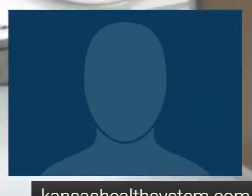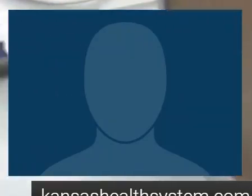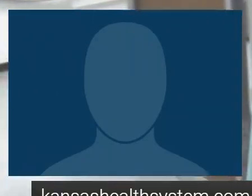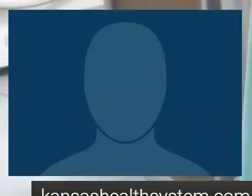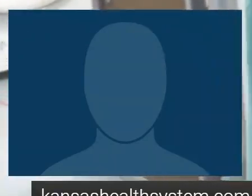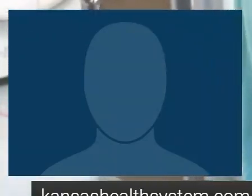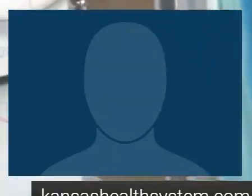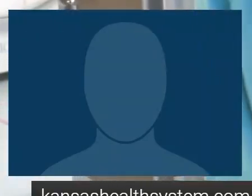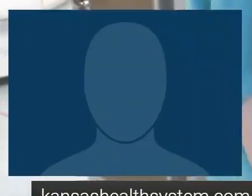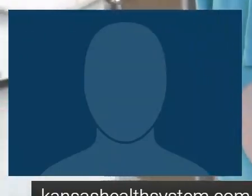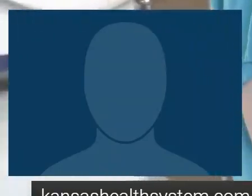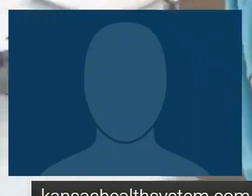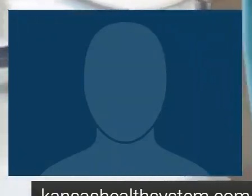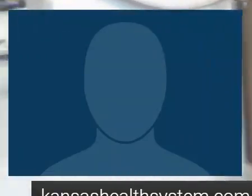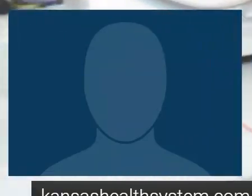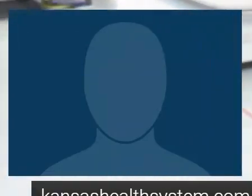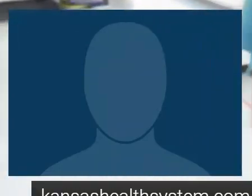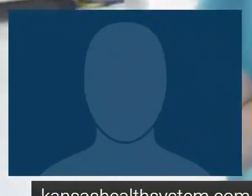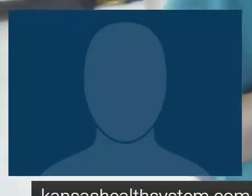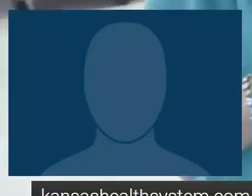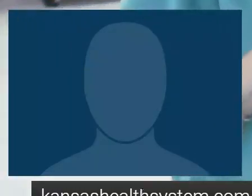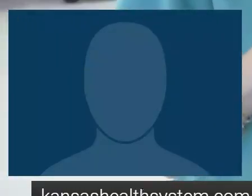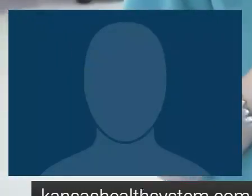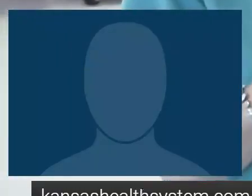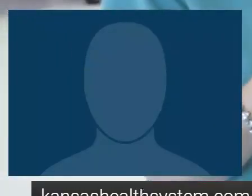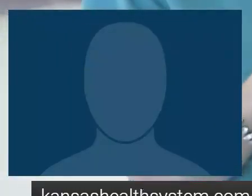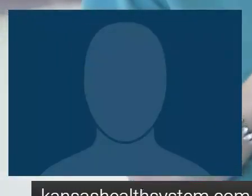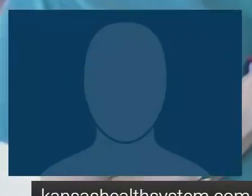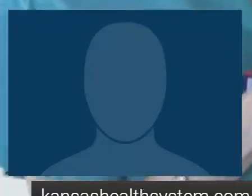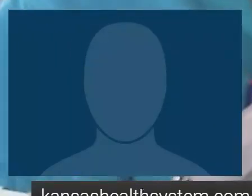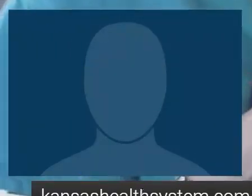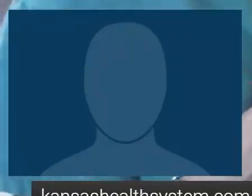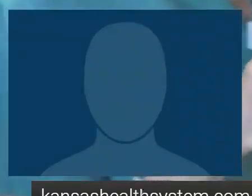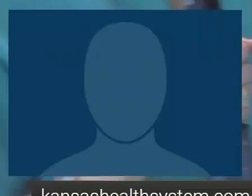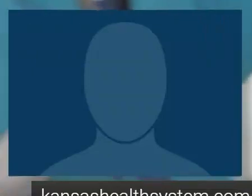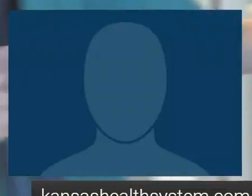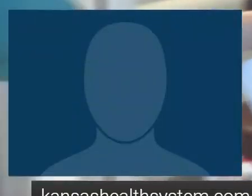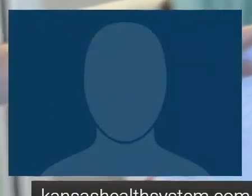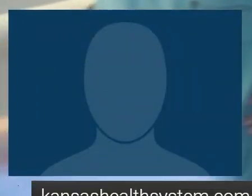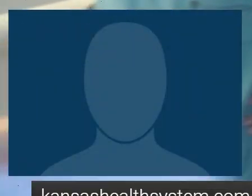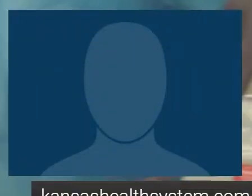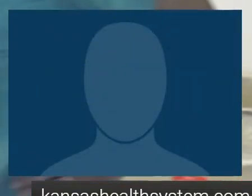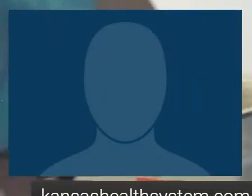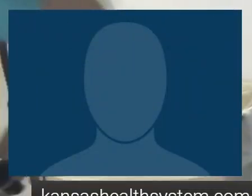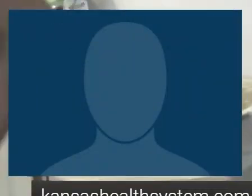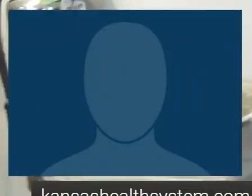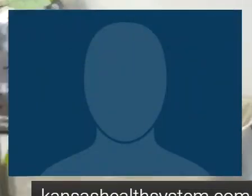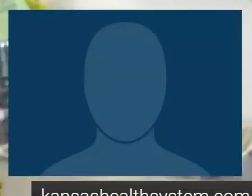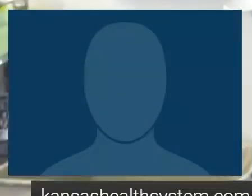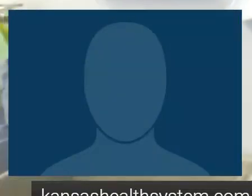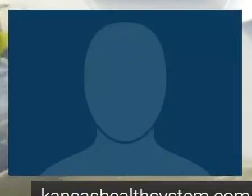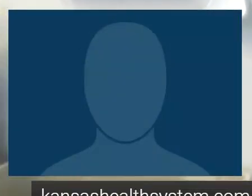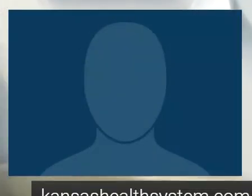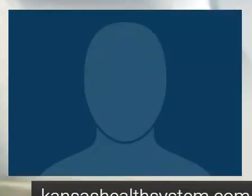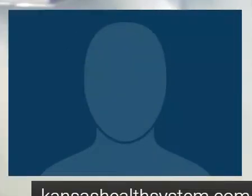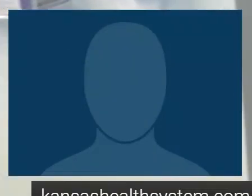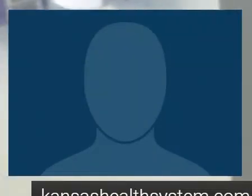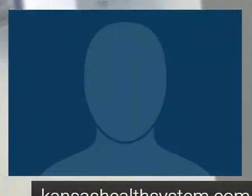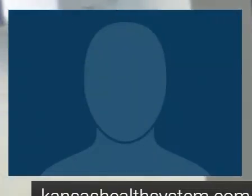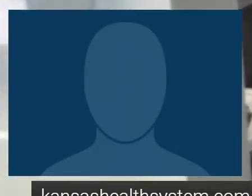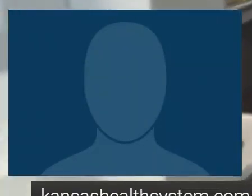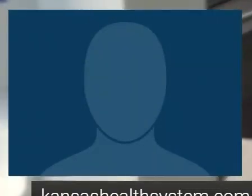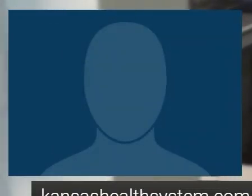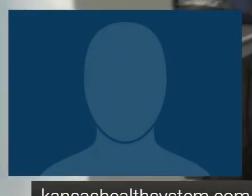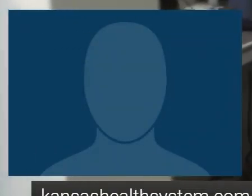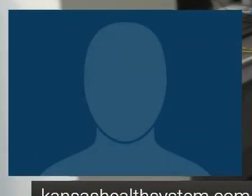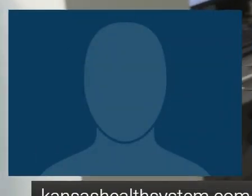Dr. Vibhash Sharma. Thank you so much for being here. They're busy in the control room. If Cliff wants to scan, that's the MRI control room.